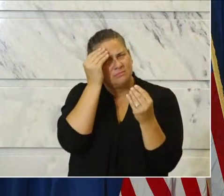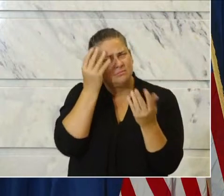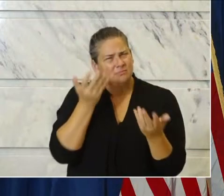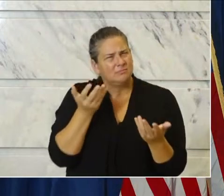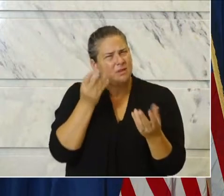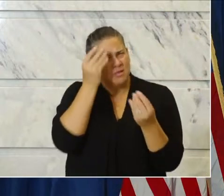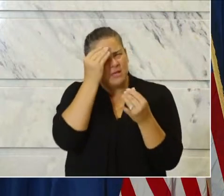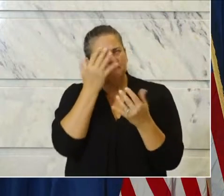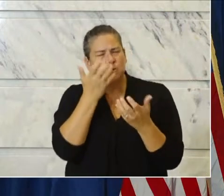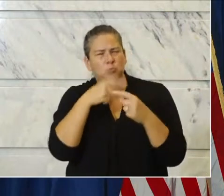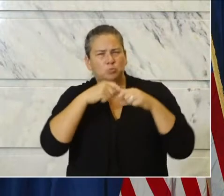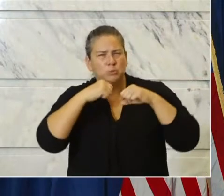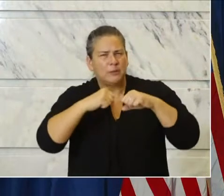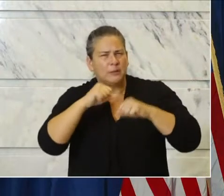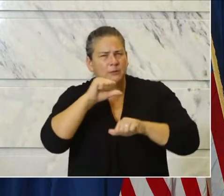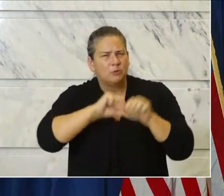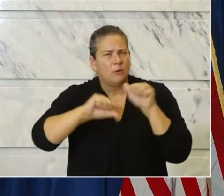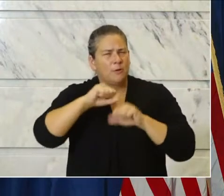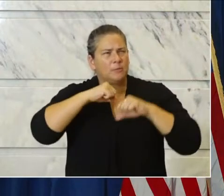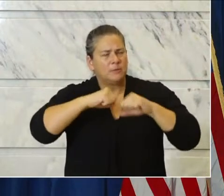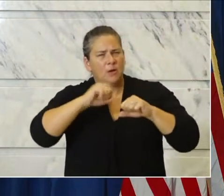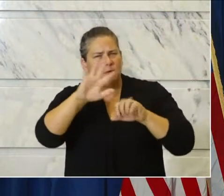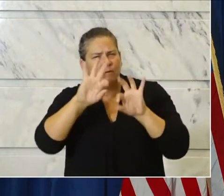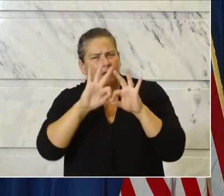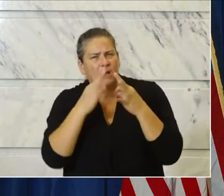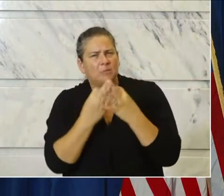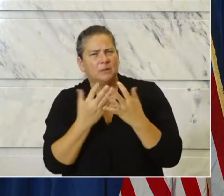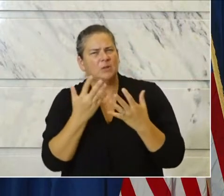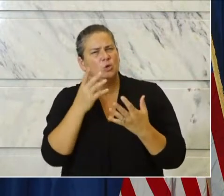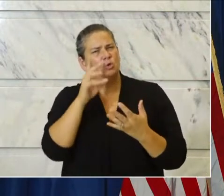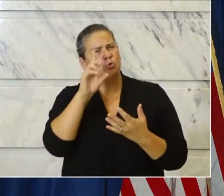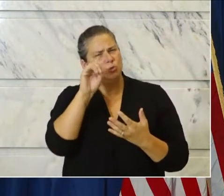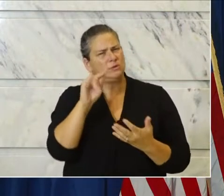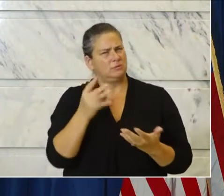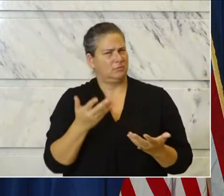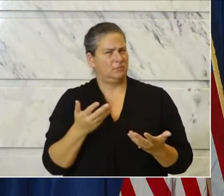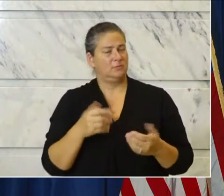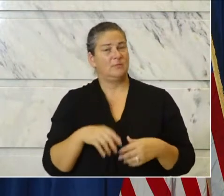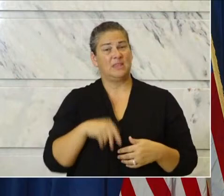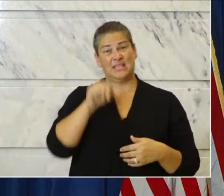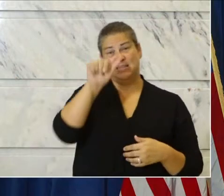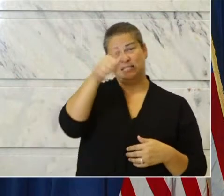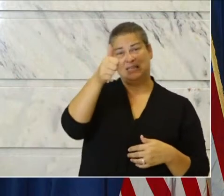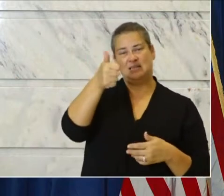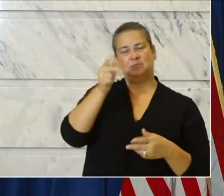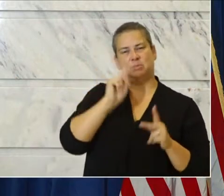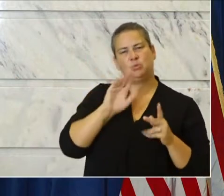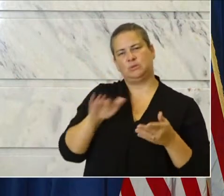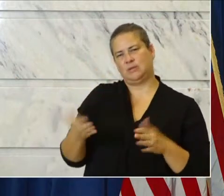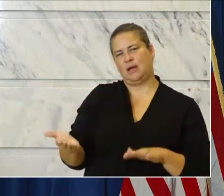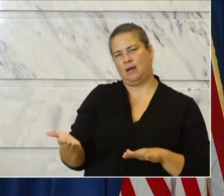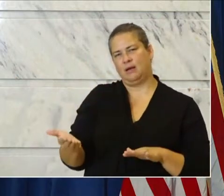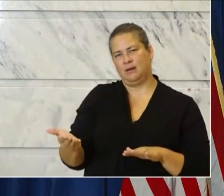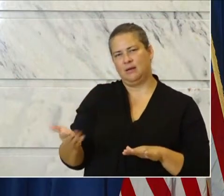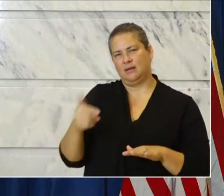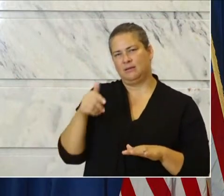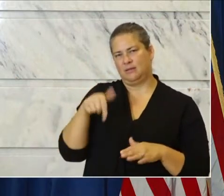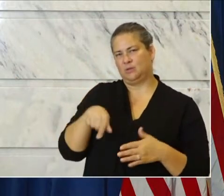as well. So please do what it takes. 10 new deaths. This week is going to